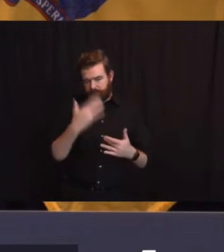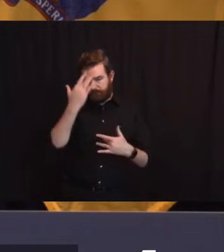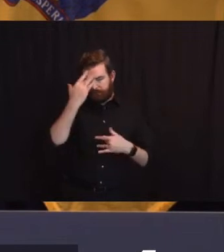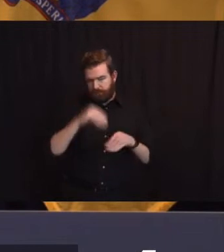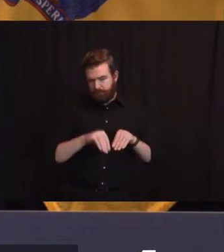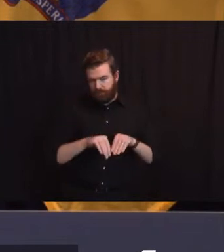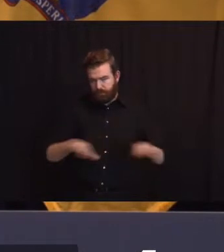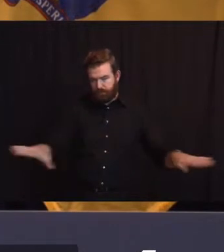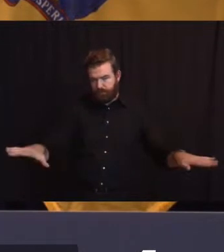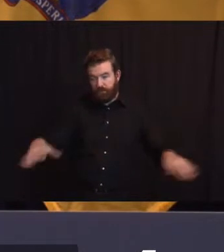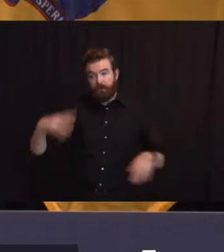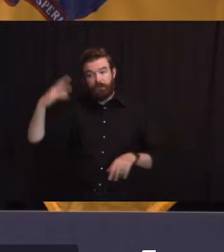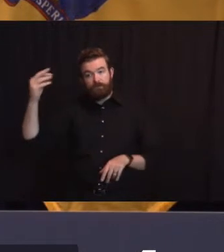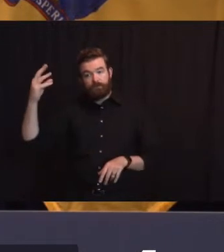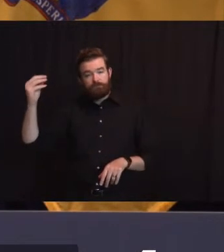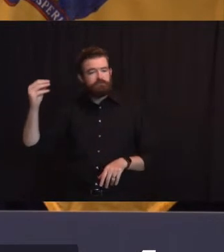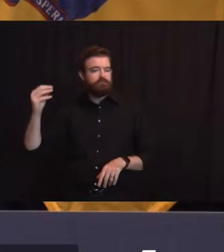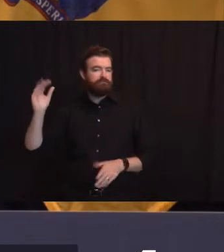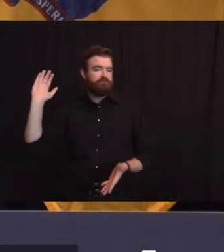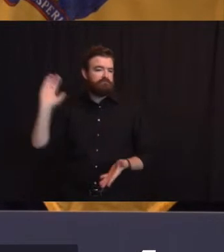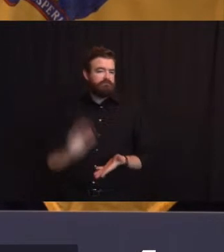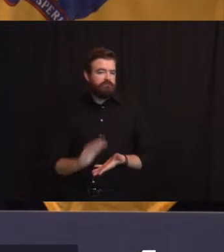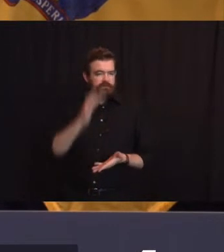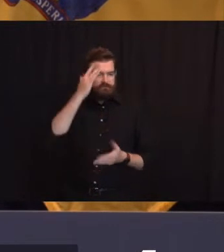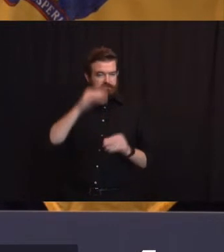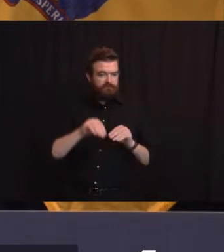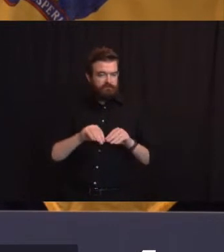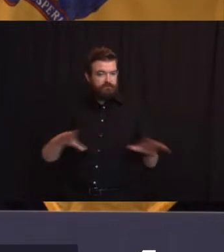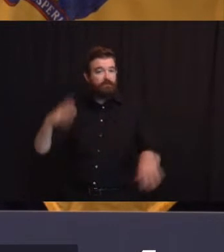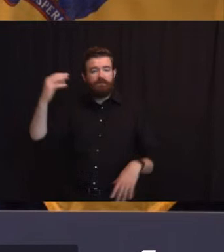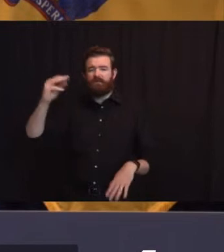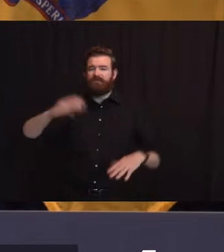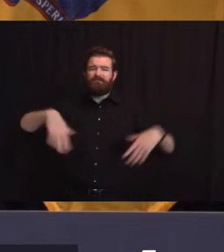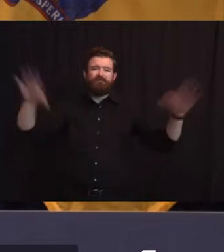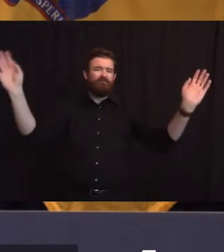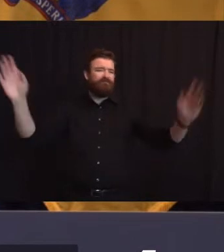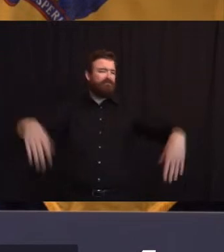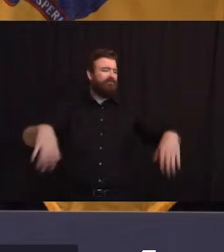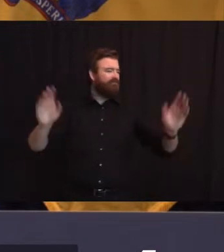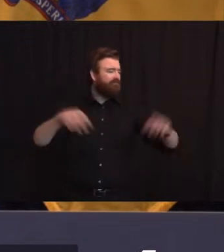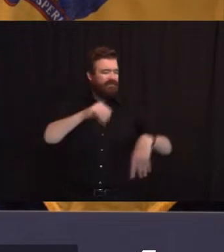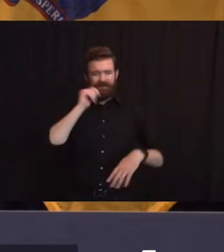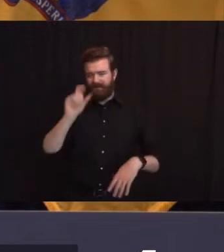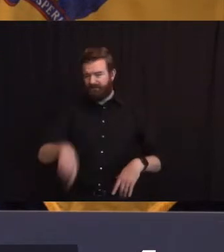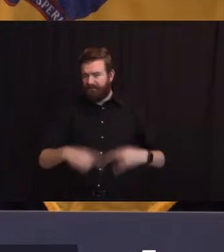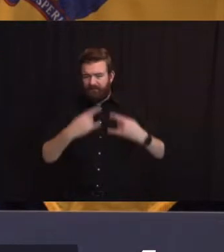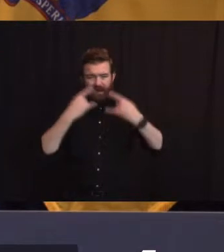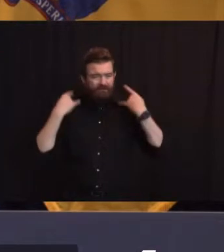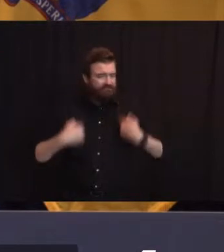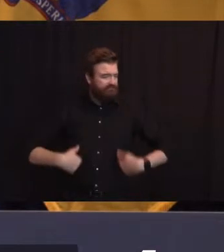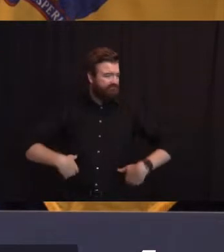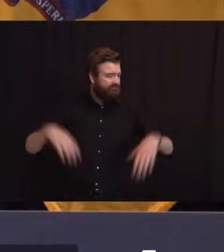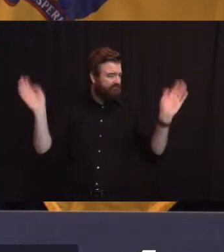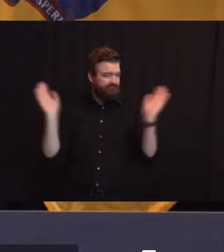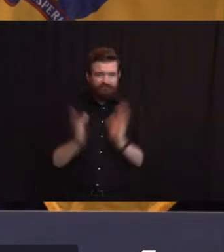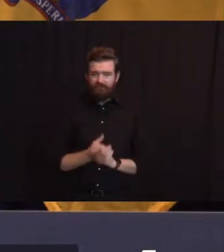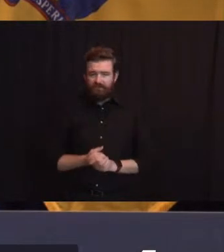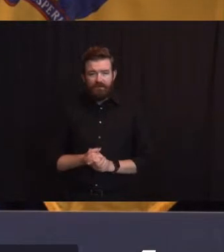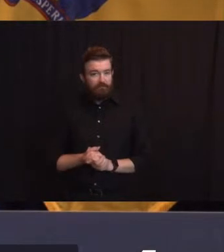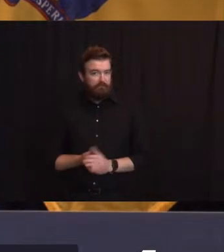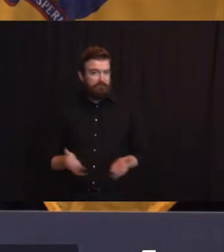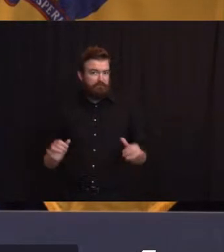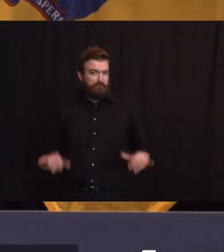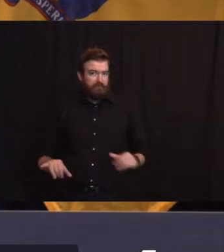there, outdoors, you don't have to wear a mask. And again, that's largely been the case unless you couldn't